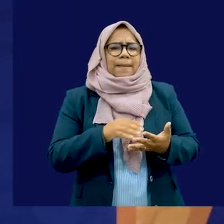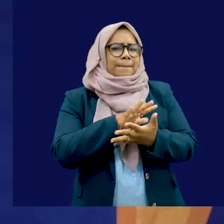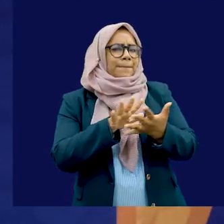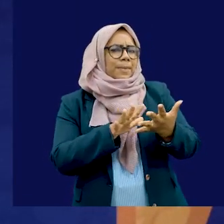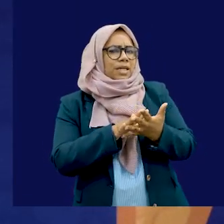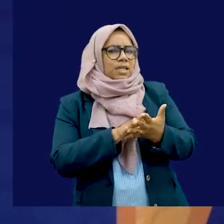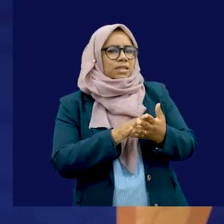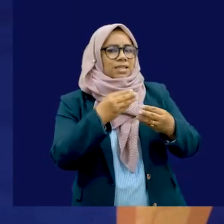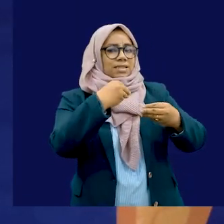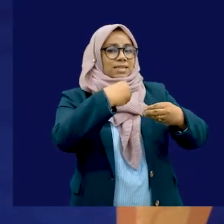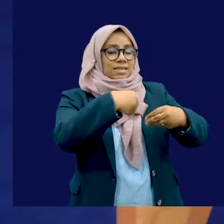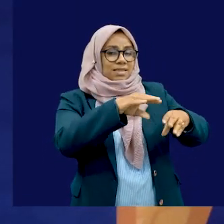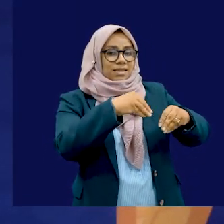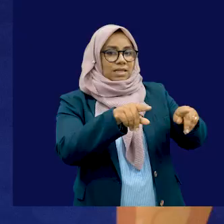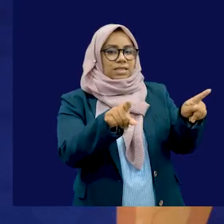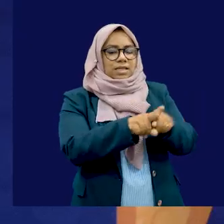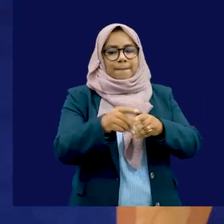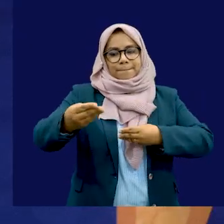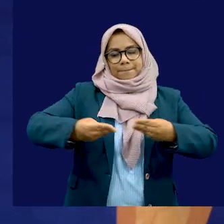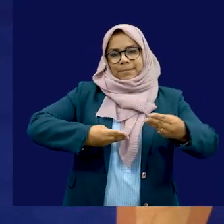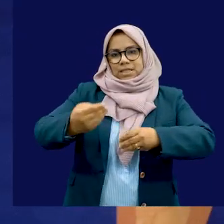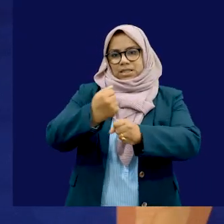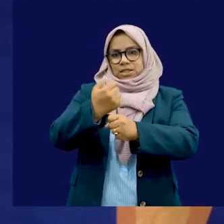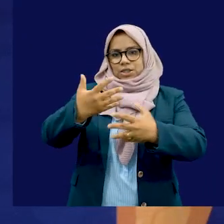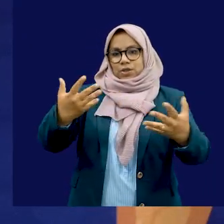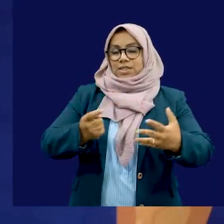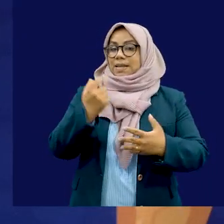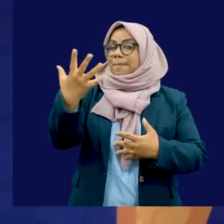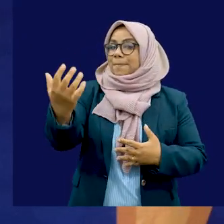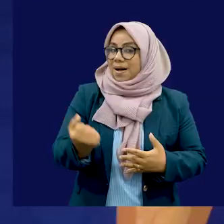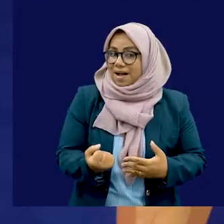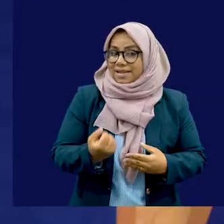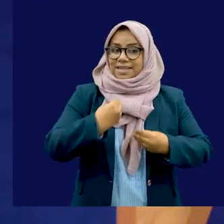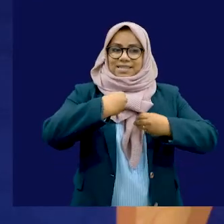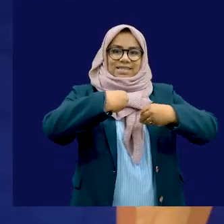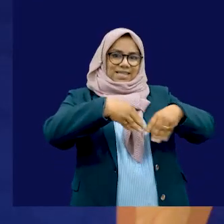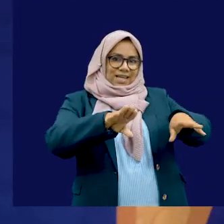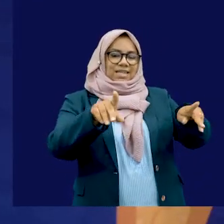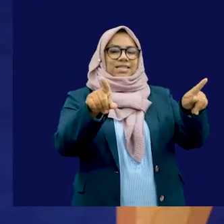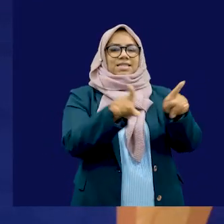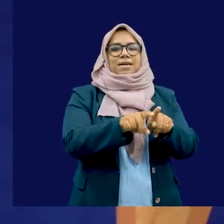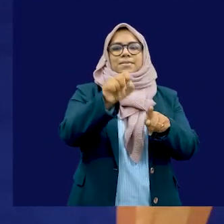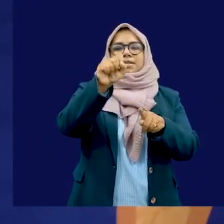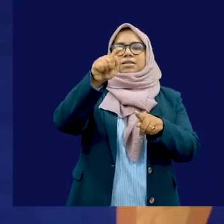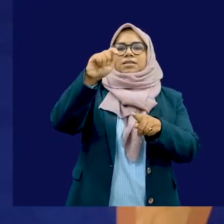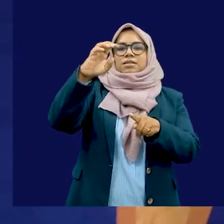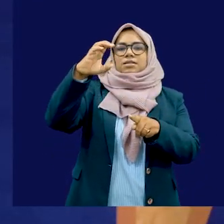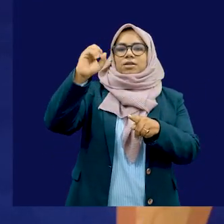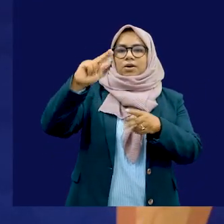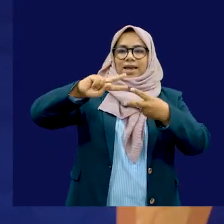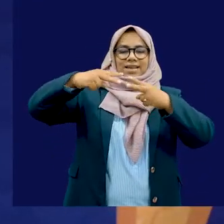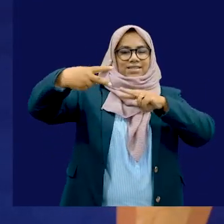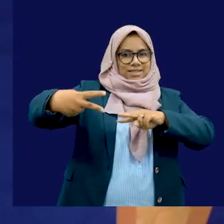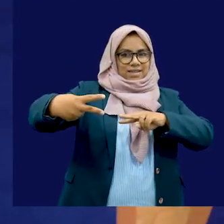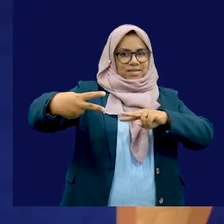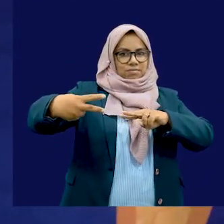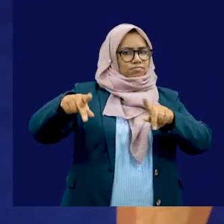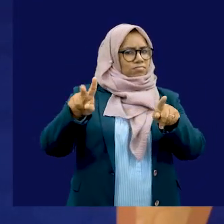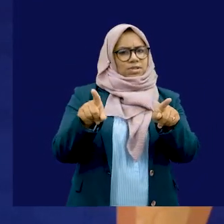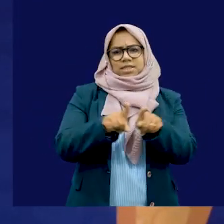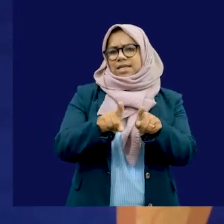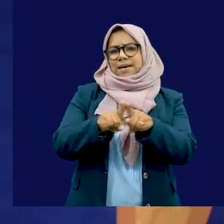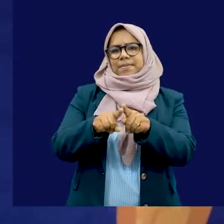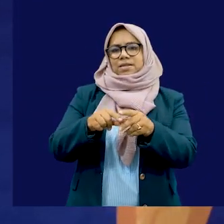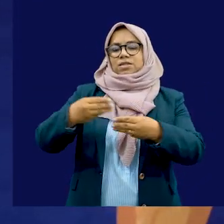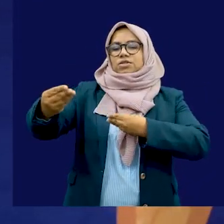So these shares are regarded as trade goods for buying and selling on the stock exchange. They come under the same ruling as trade